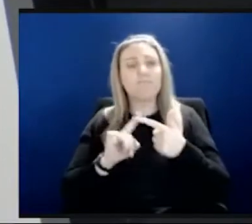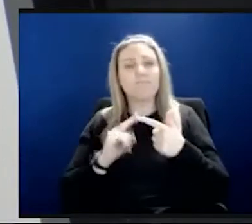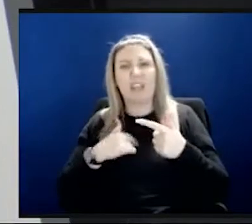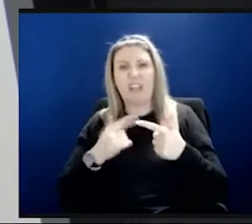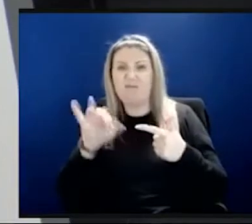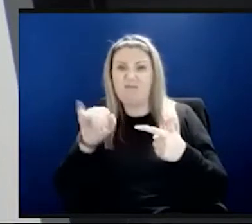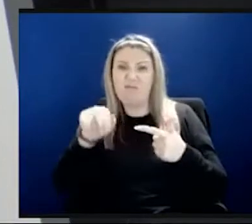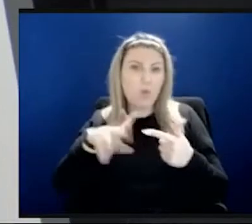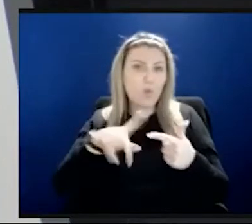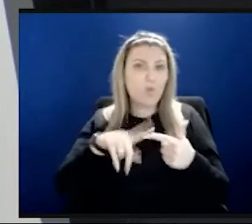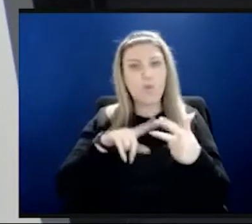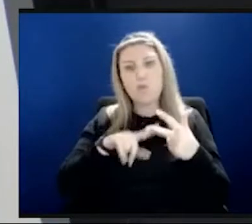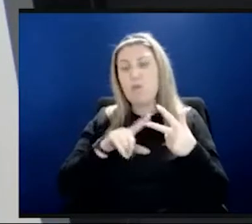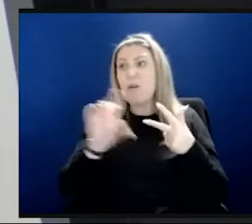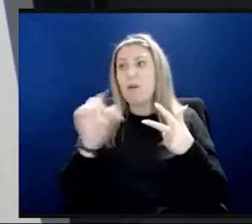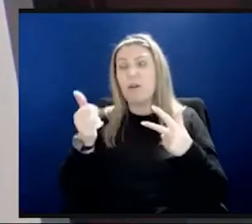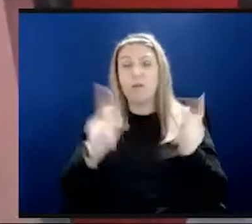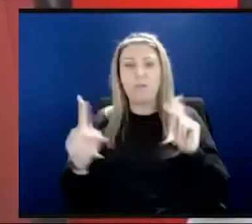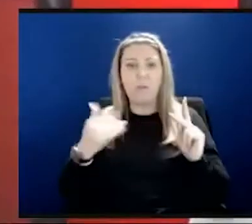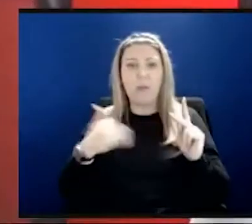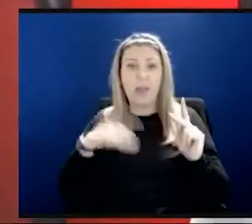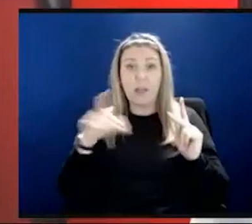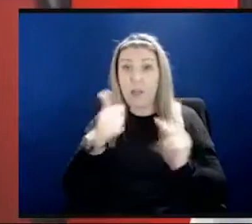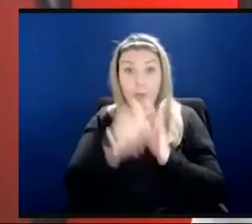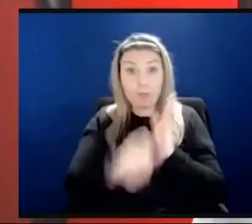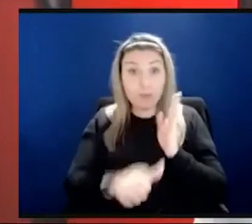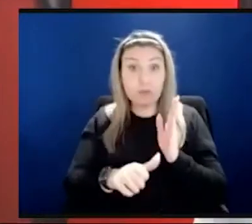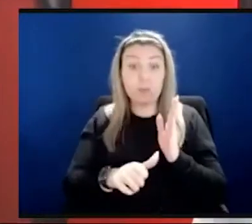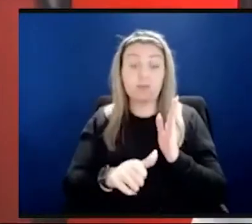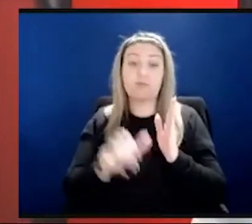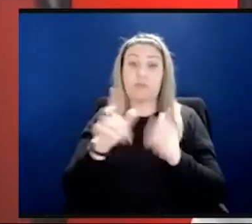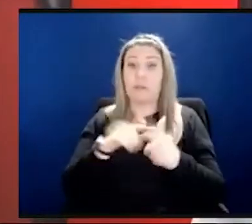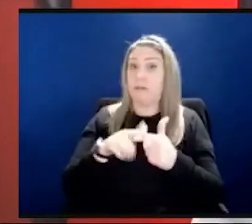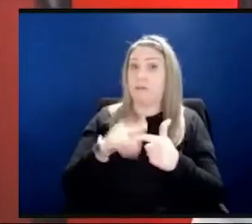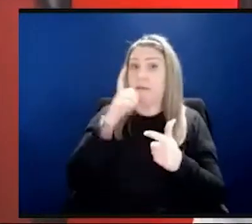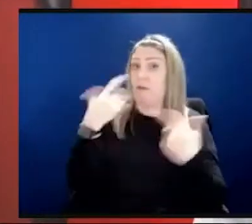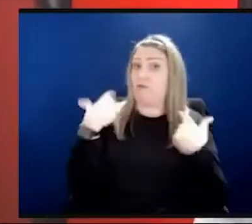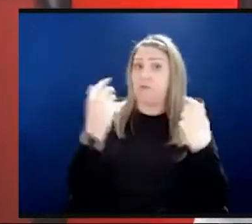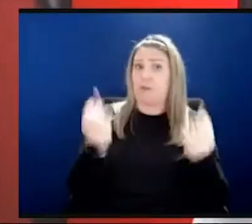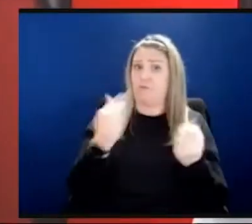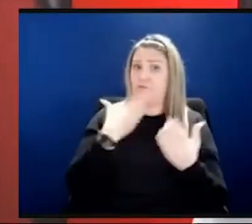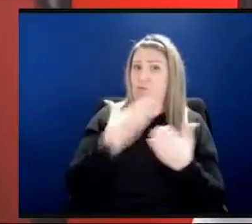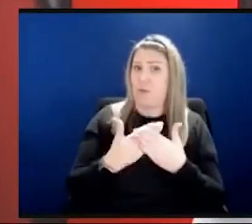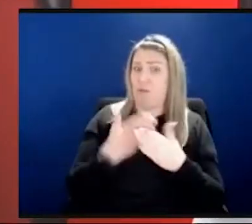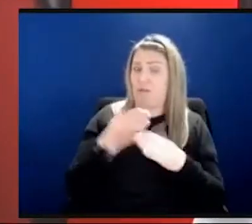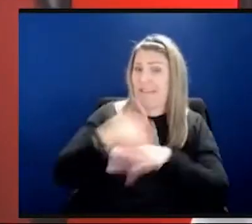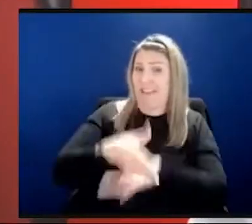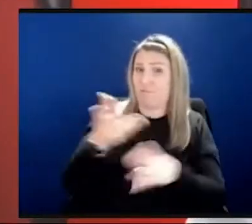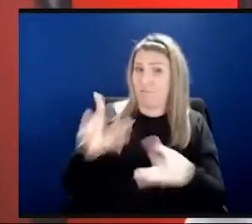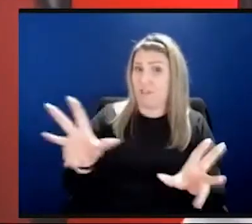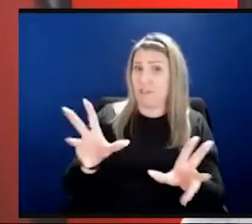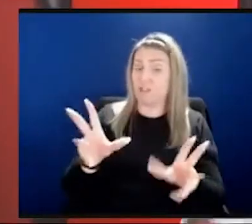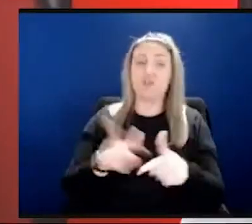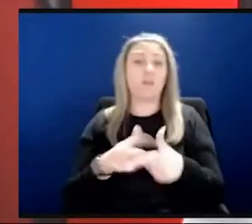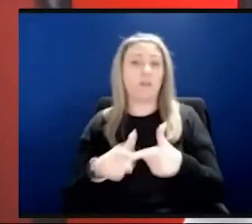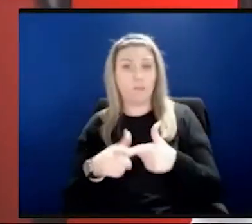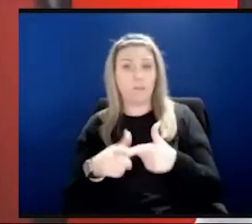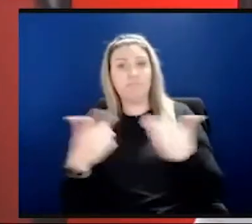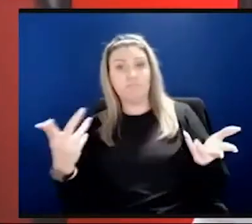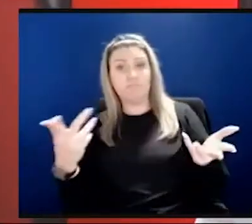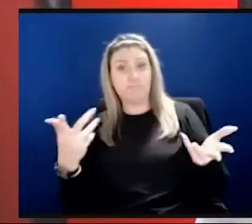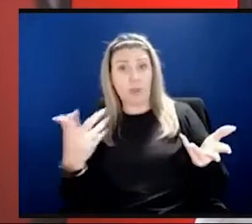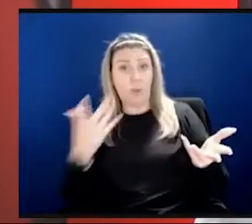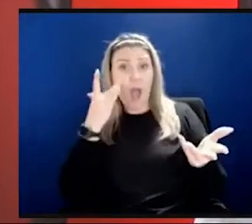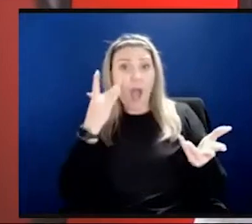people had another procedure performed and just didn't recover from it very well afterwards, and it was because they were